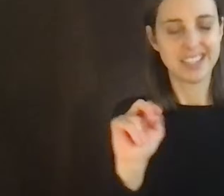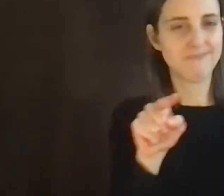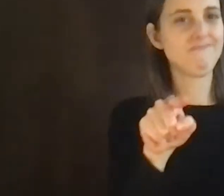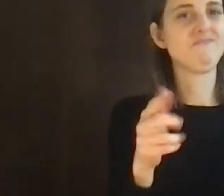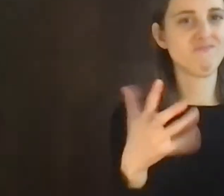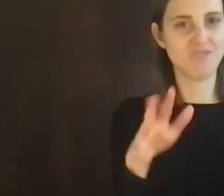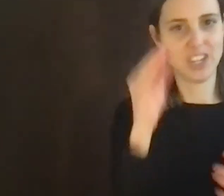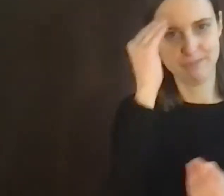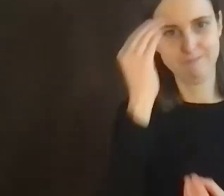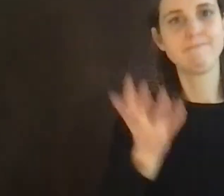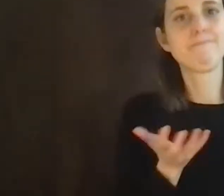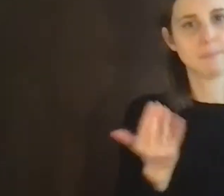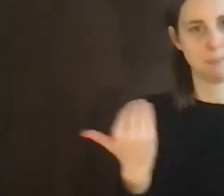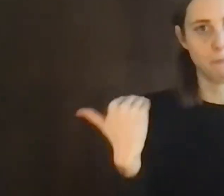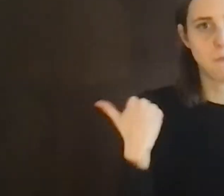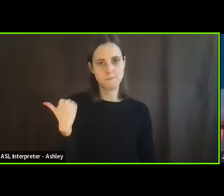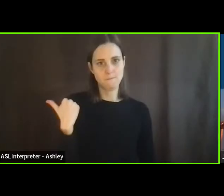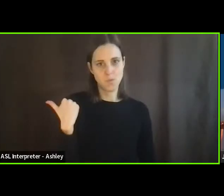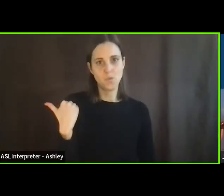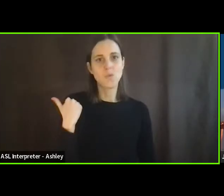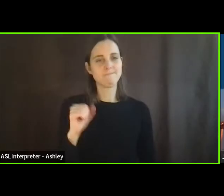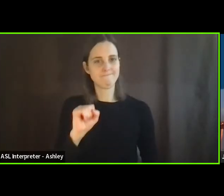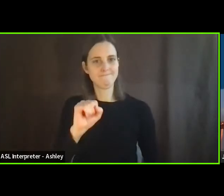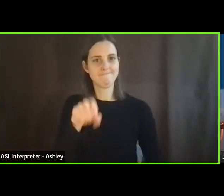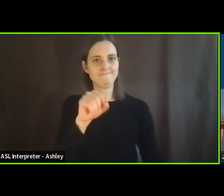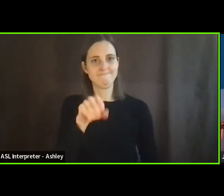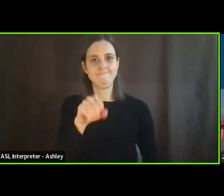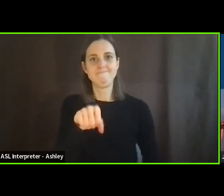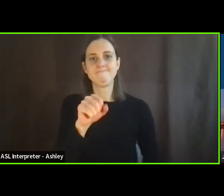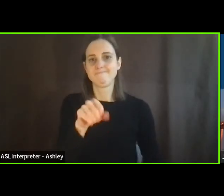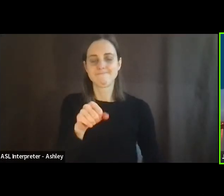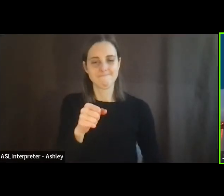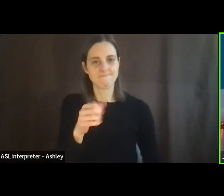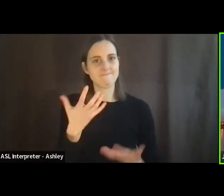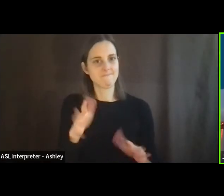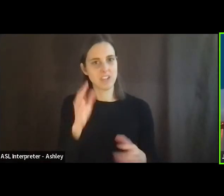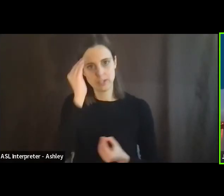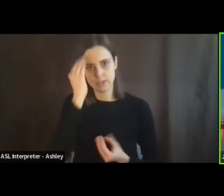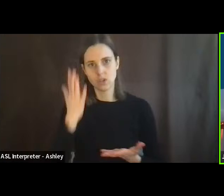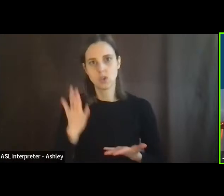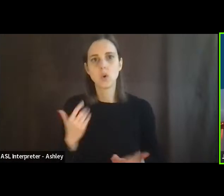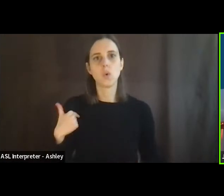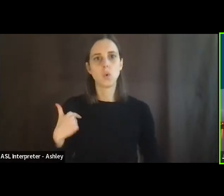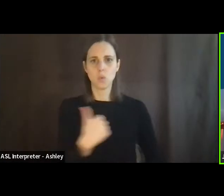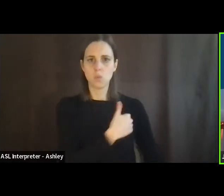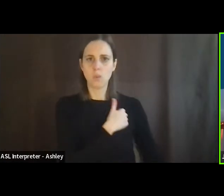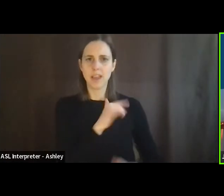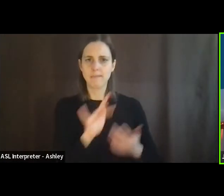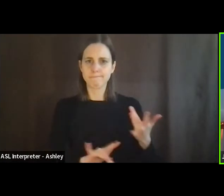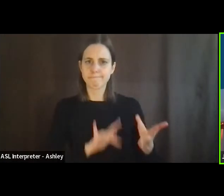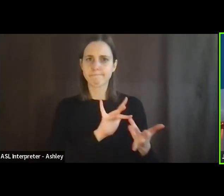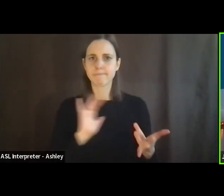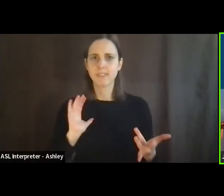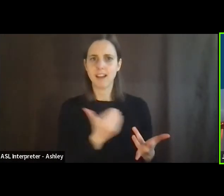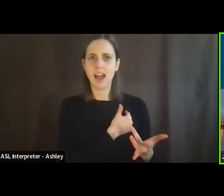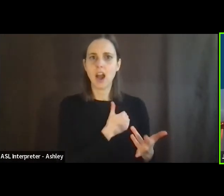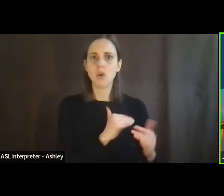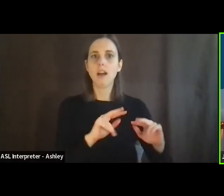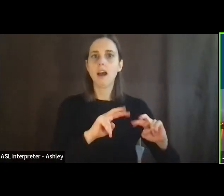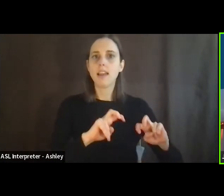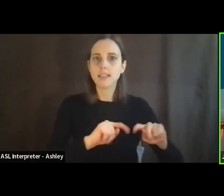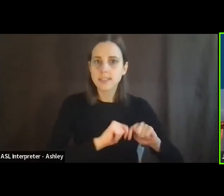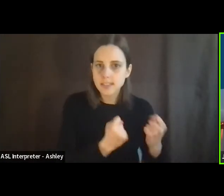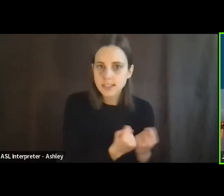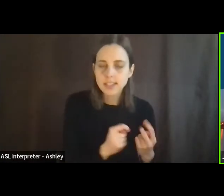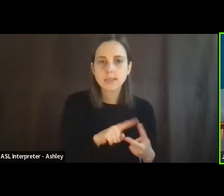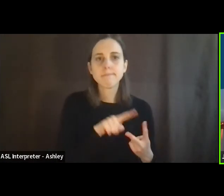up before, and we have gone back to our equity team and our analysis team and I know you provided us with some